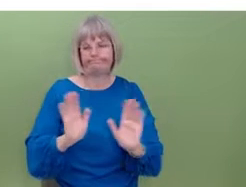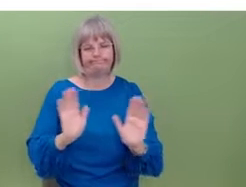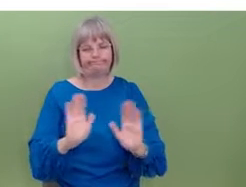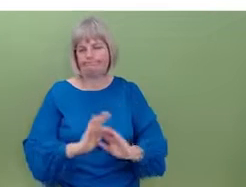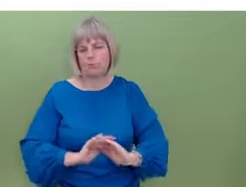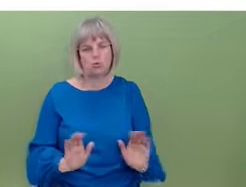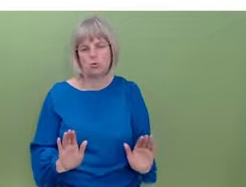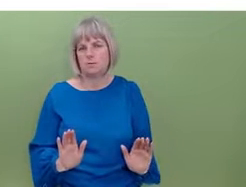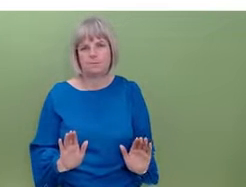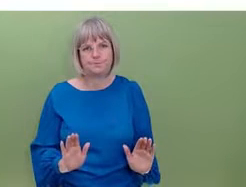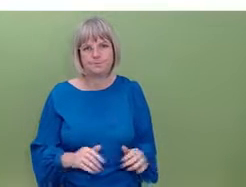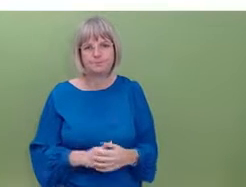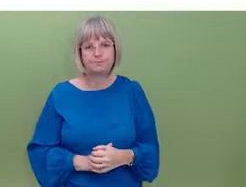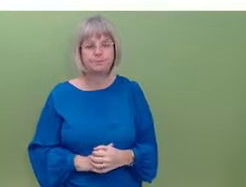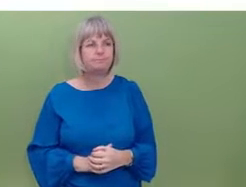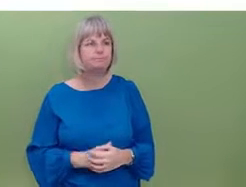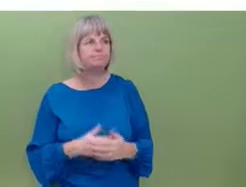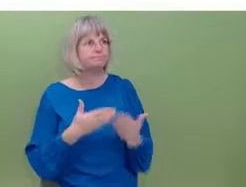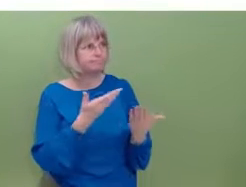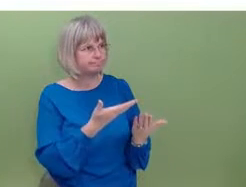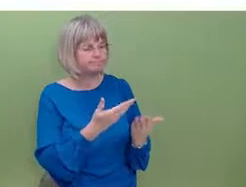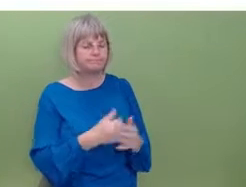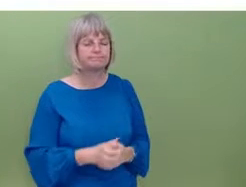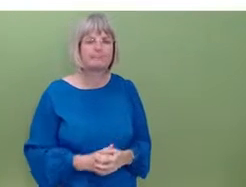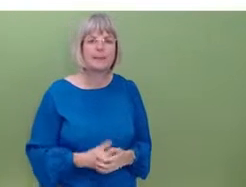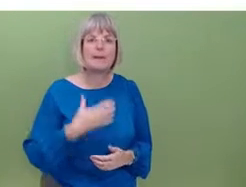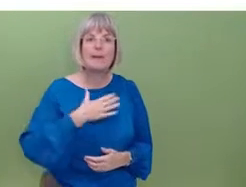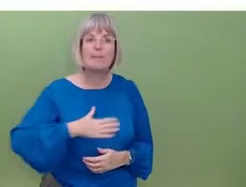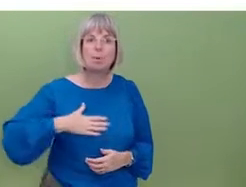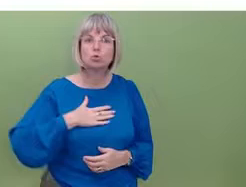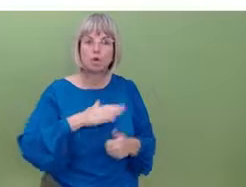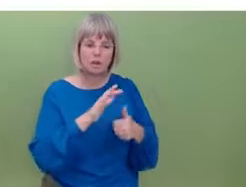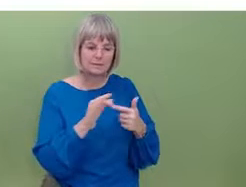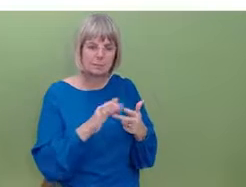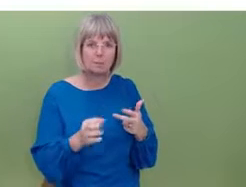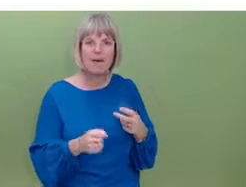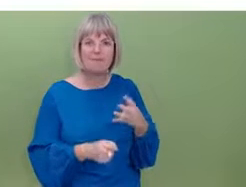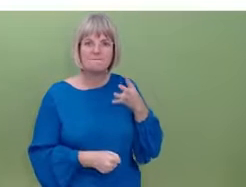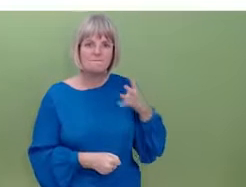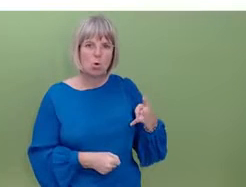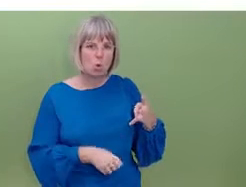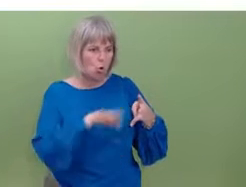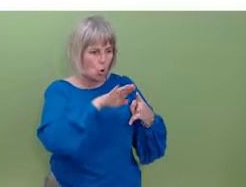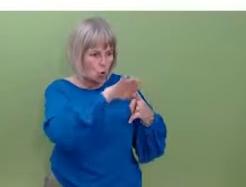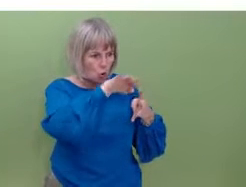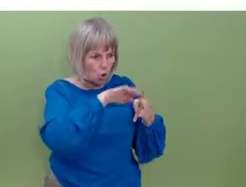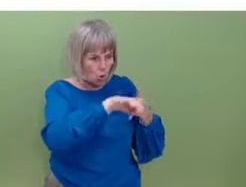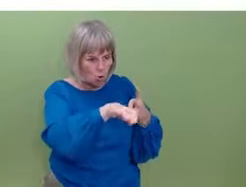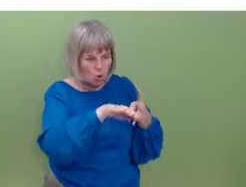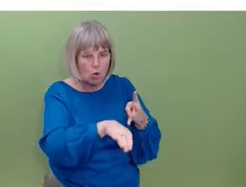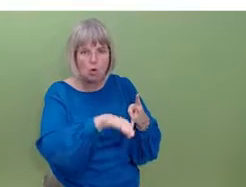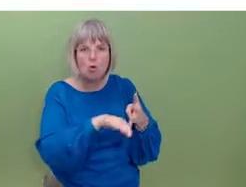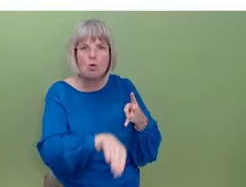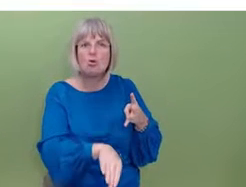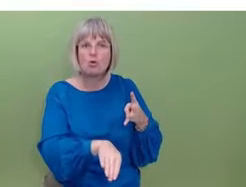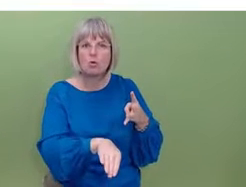Emotional symptoms similarly follow four trajectories, and I would, it's